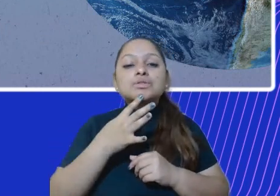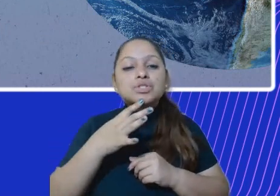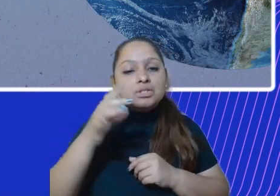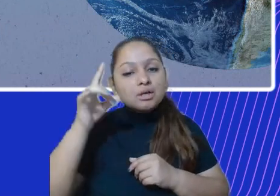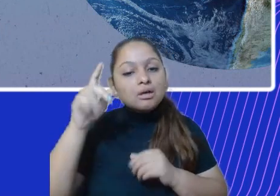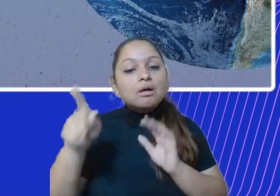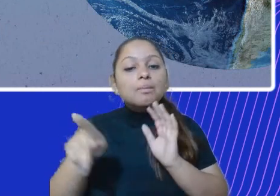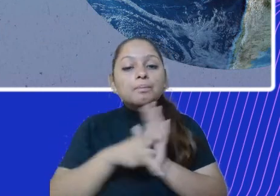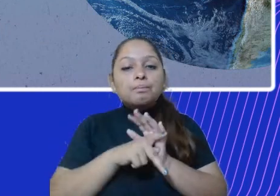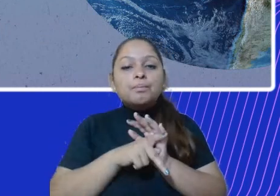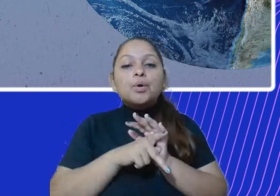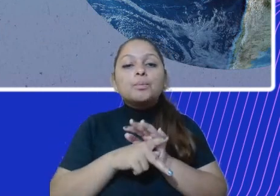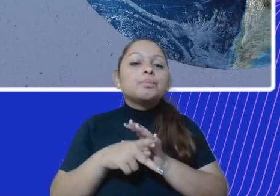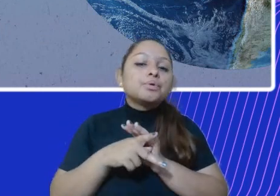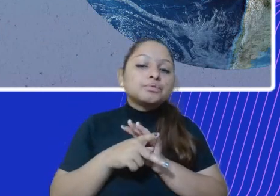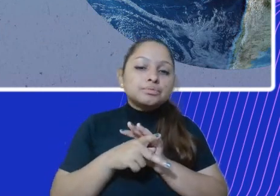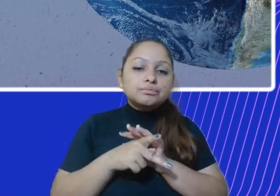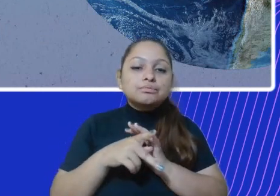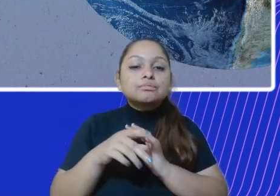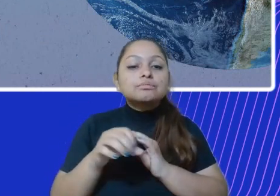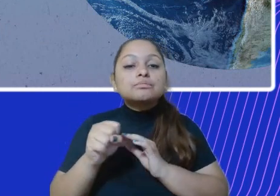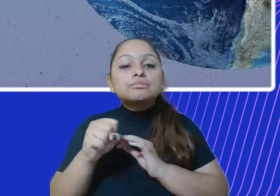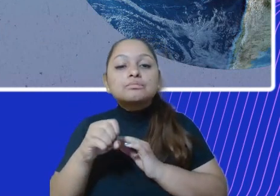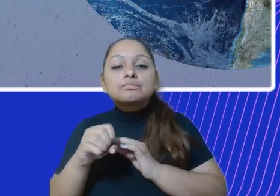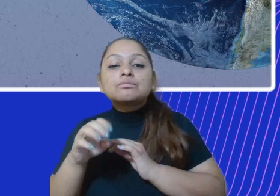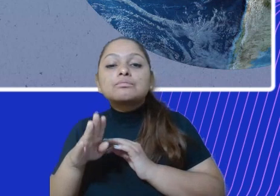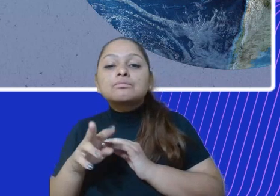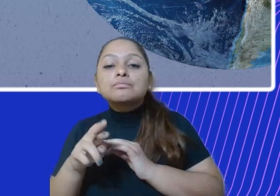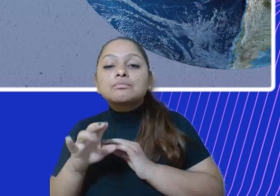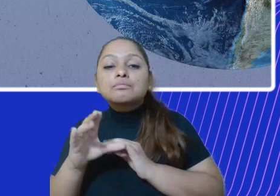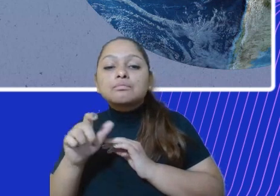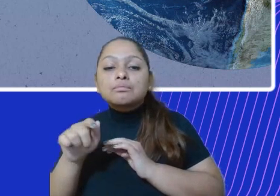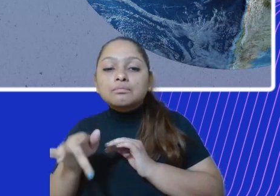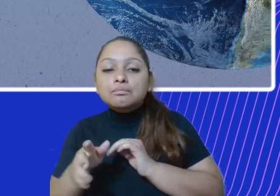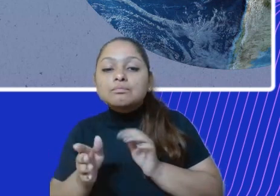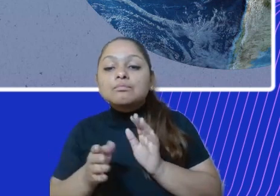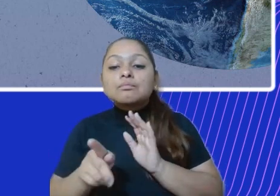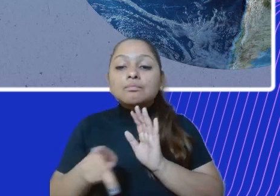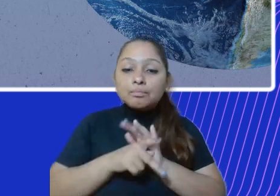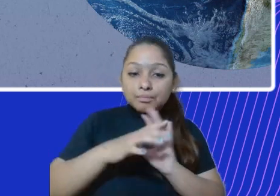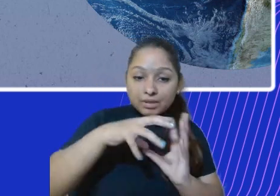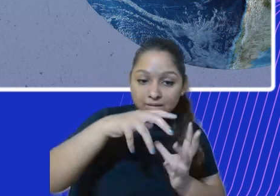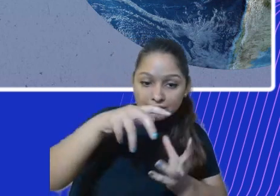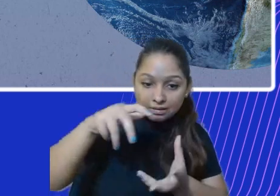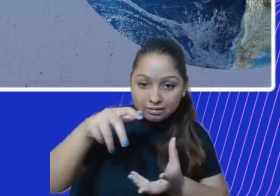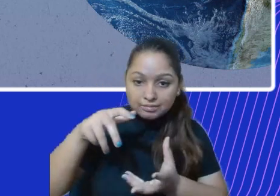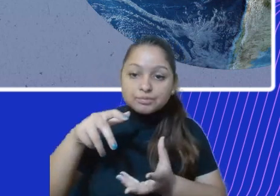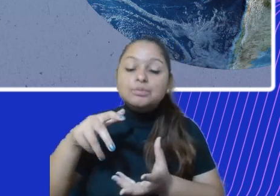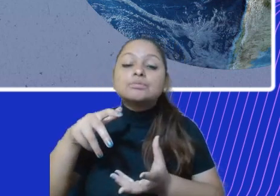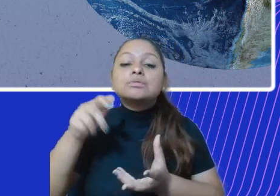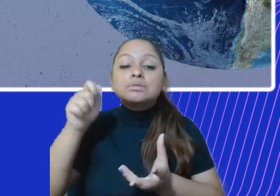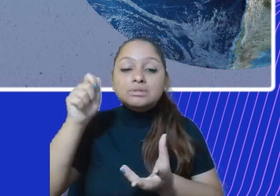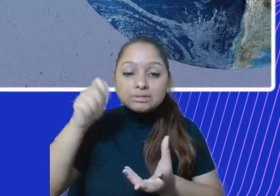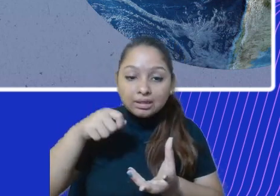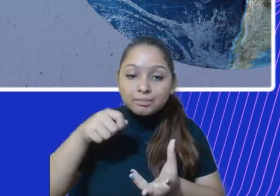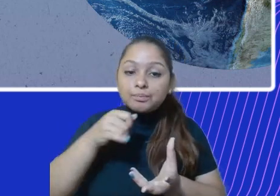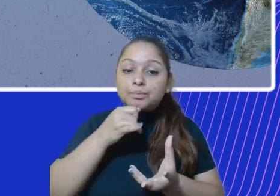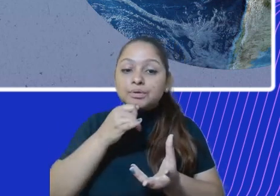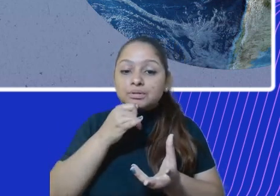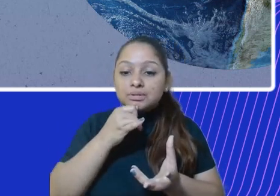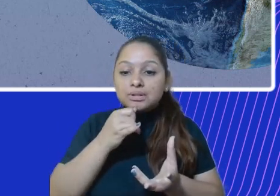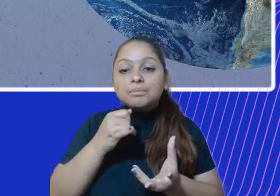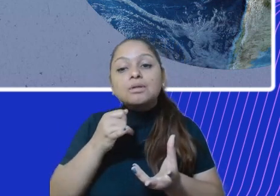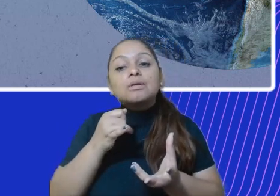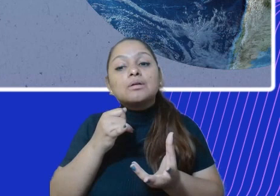day, overshoot day. That is the day where you calculate the resources of Earth that can be regenerated in